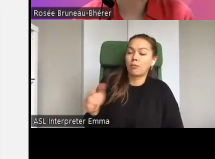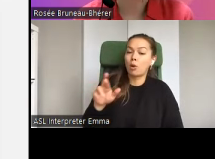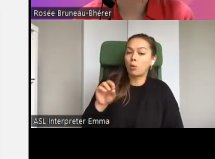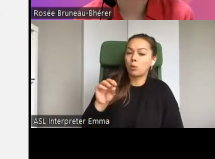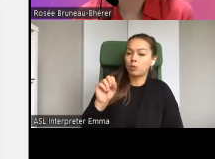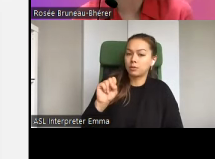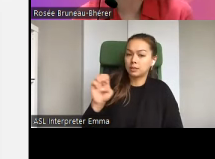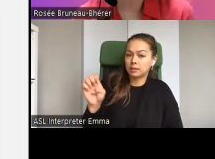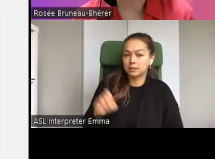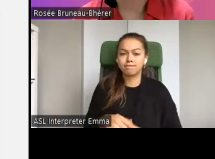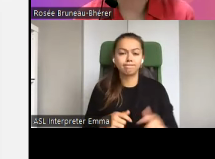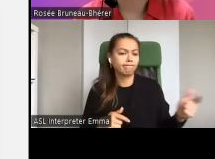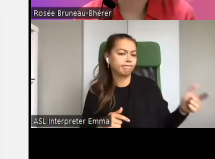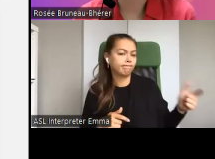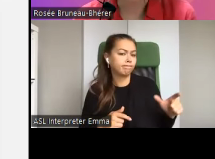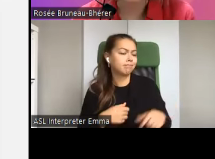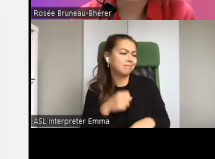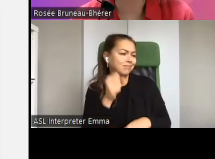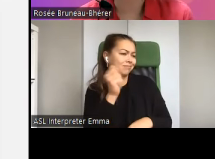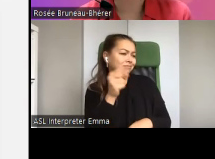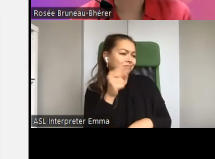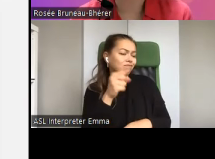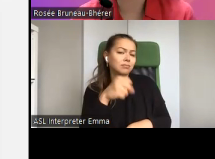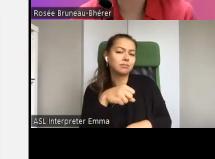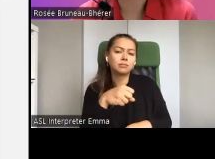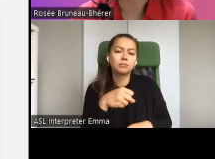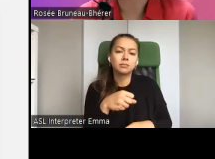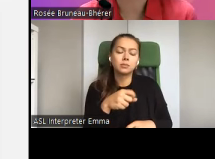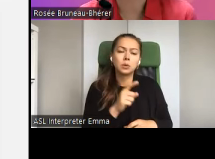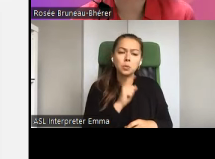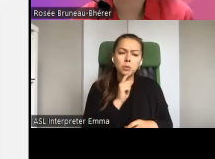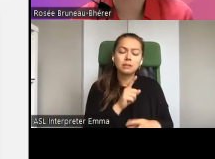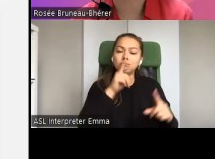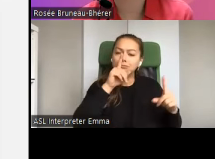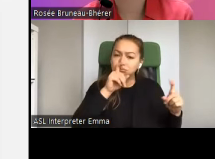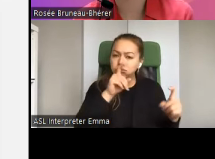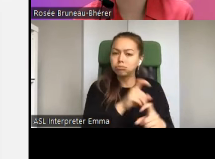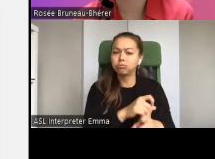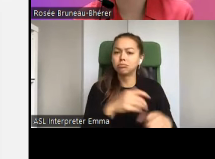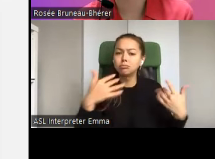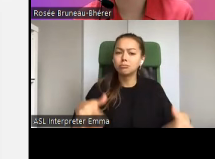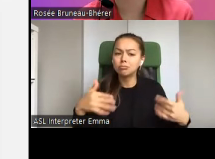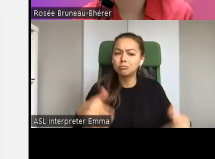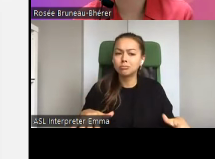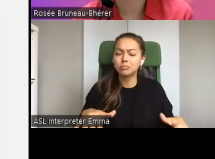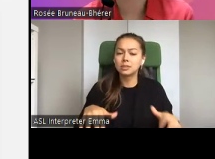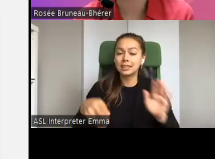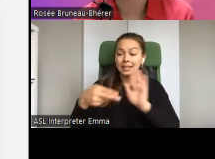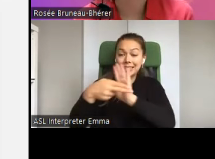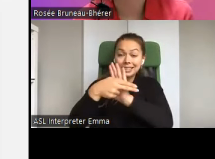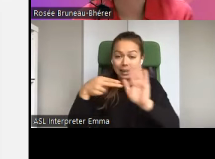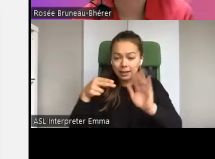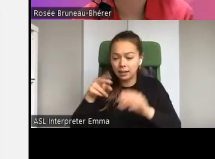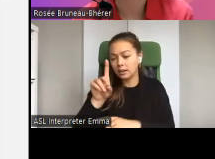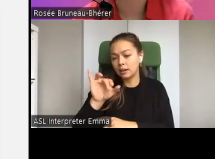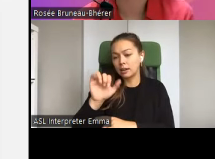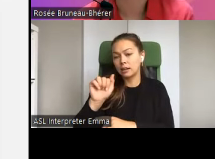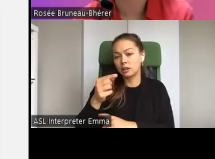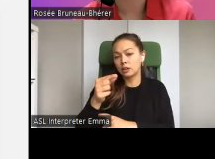kids' realities to some diagnosis. But in our society, a diagnosis gives access to certain services. So